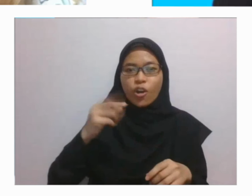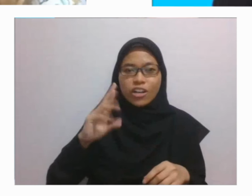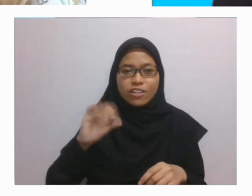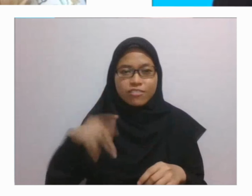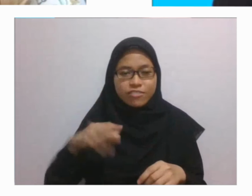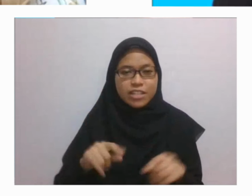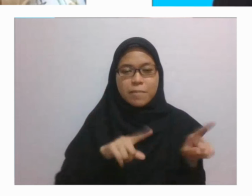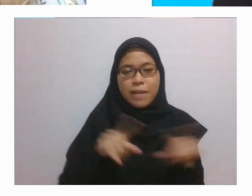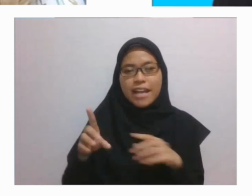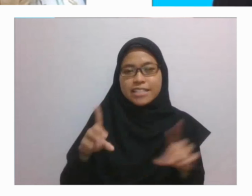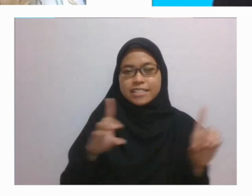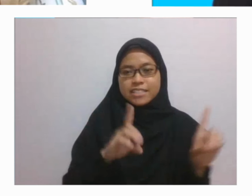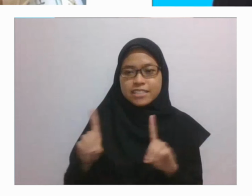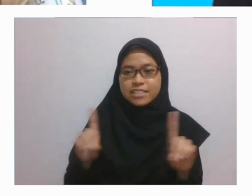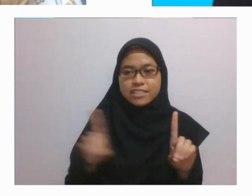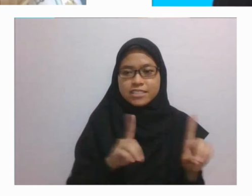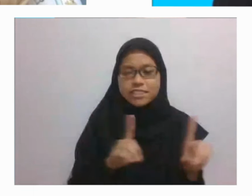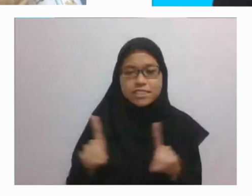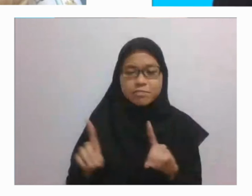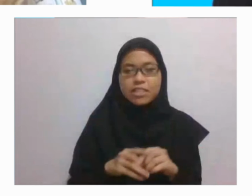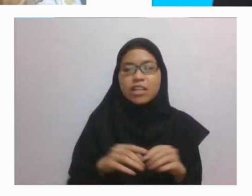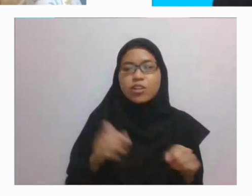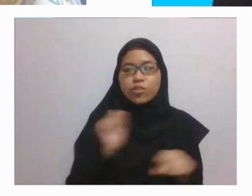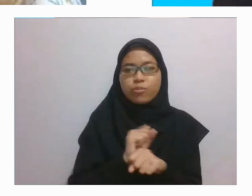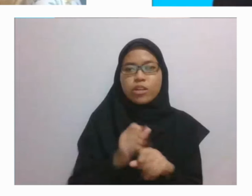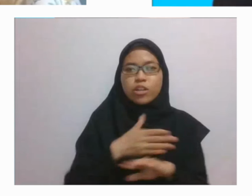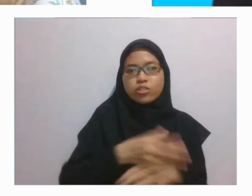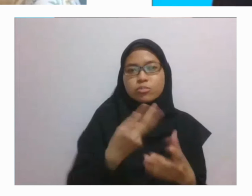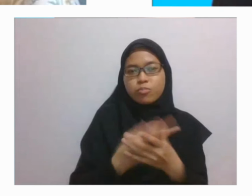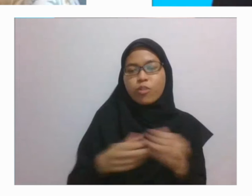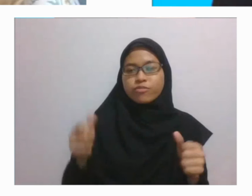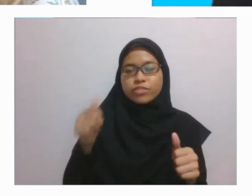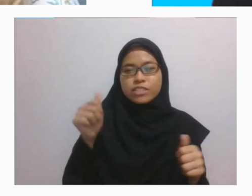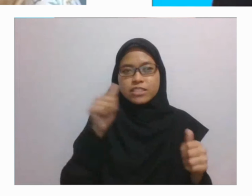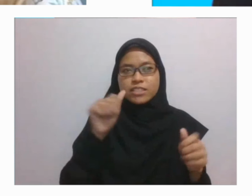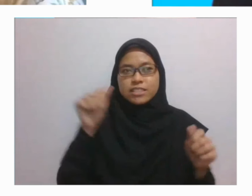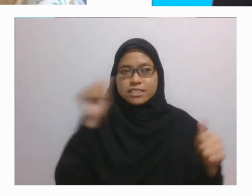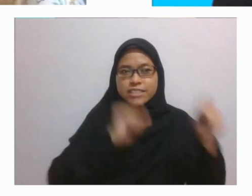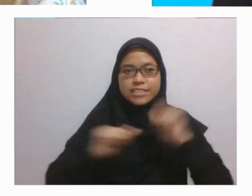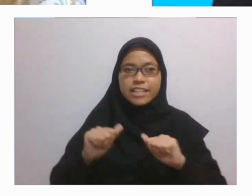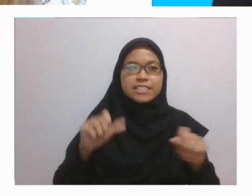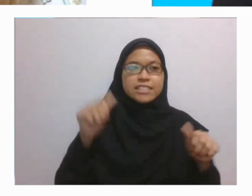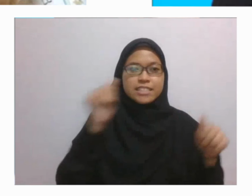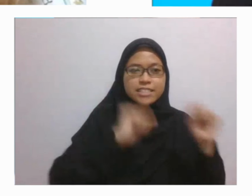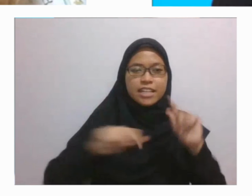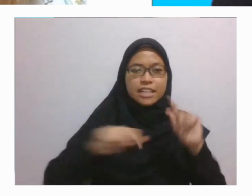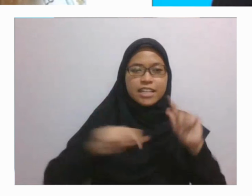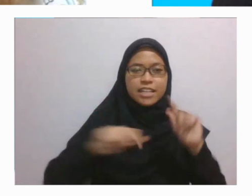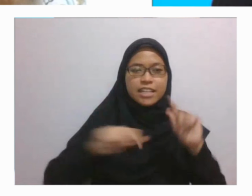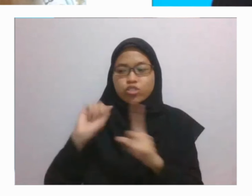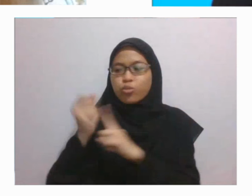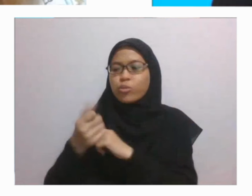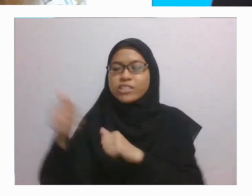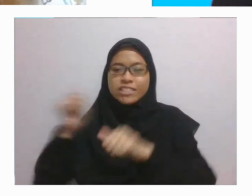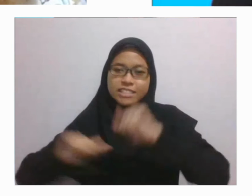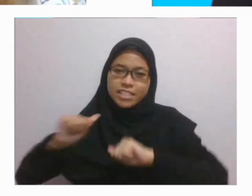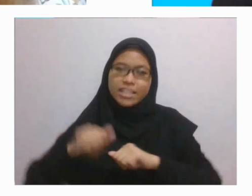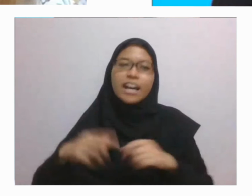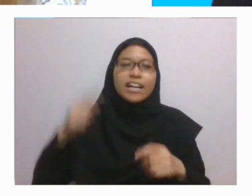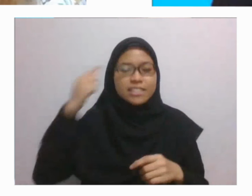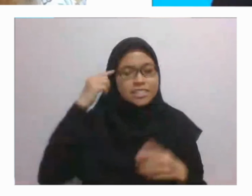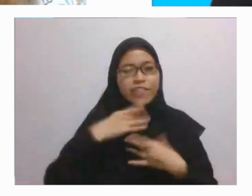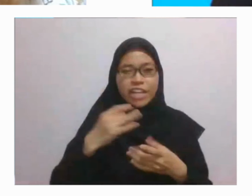across both science and social science areas, I think it is really a fantastic place to start. There's also, of course,